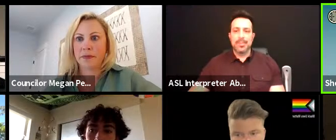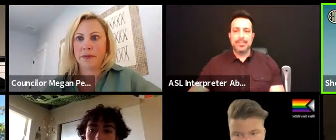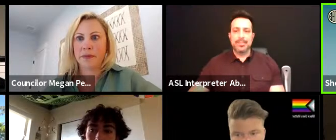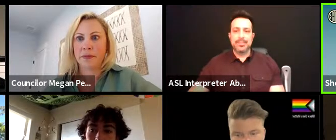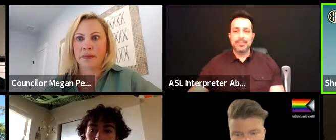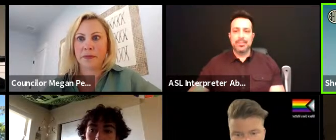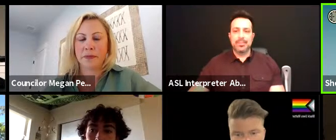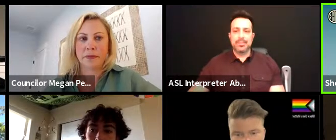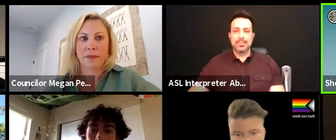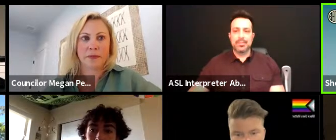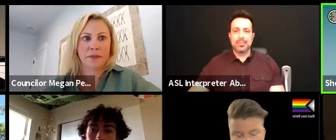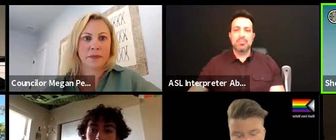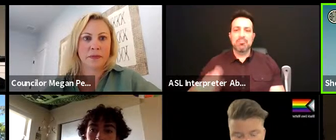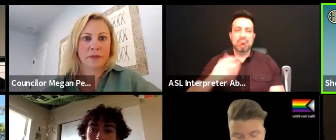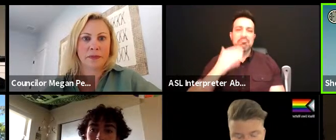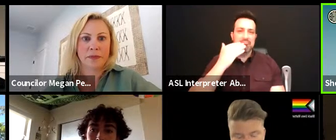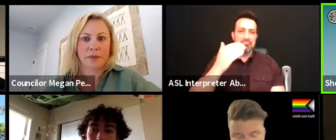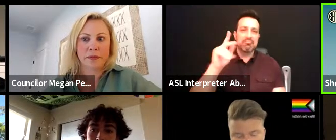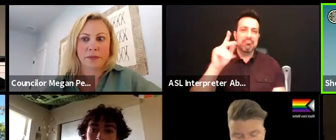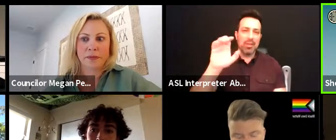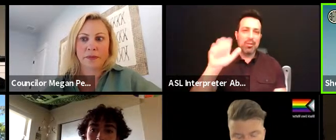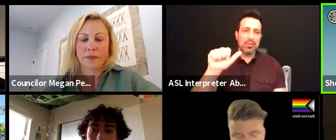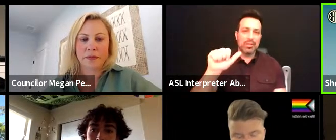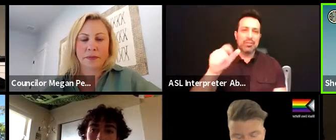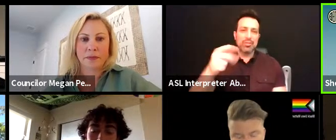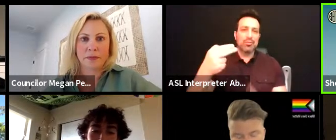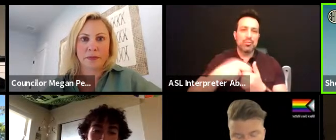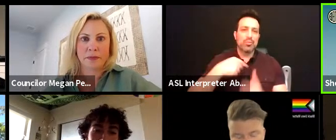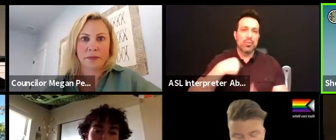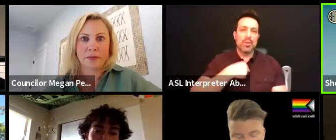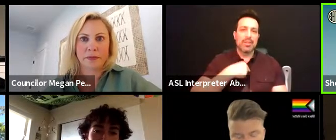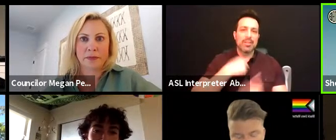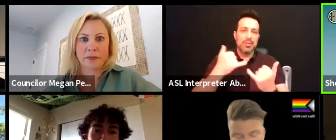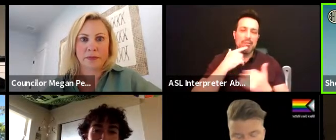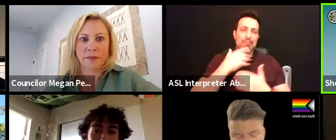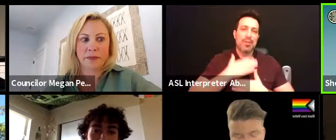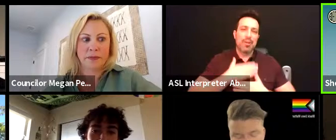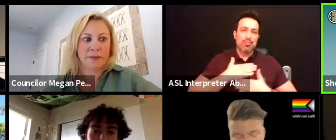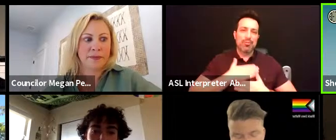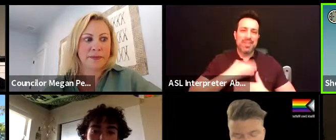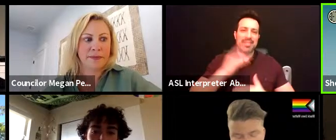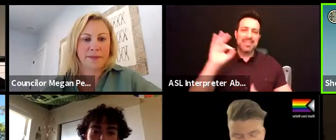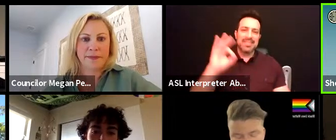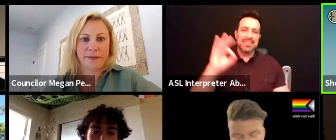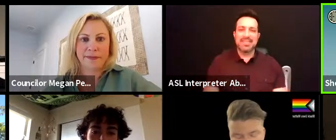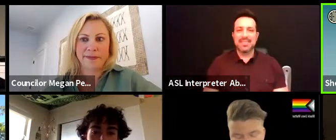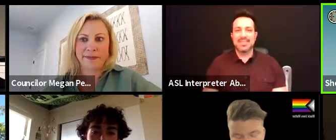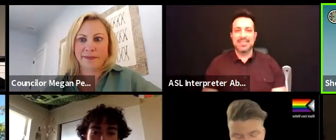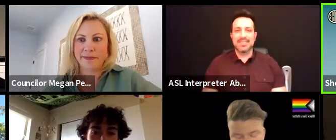Okay. Keisha, thank you so much for being with us today. We appreciate it.